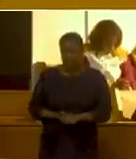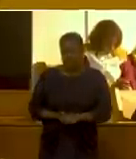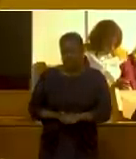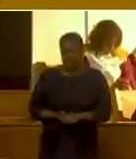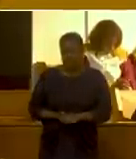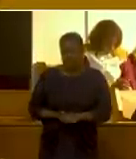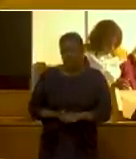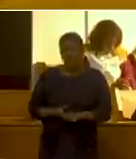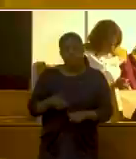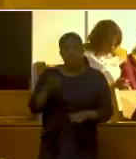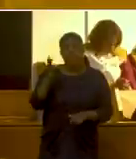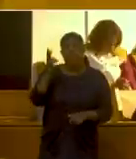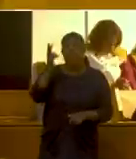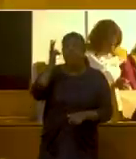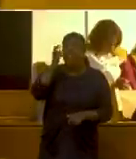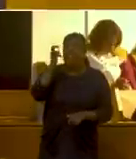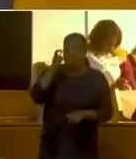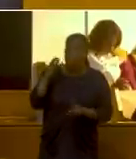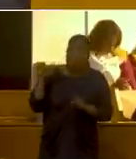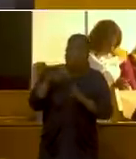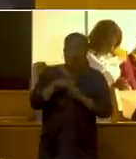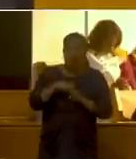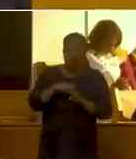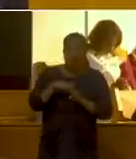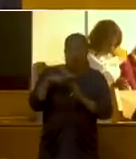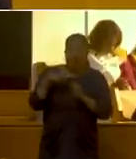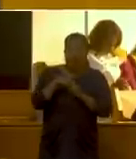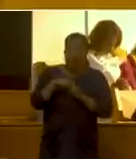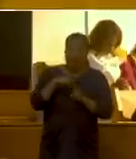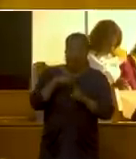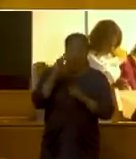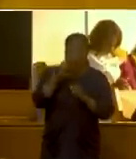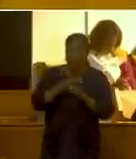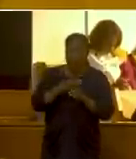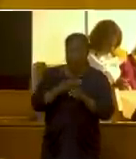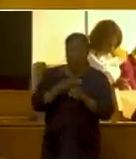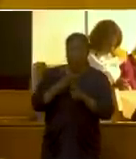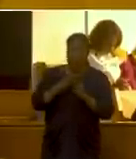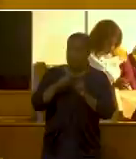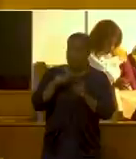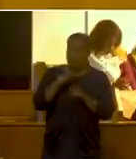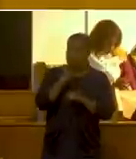The devil is attacking my faith. And I refuse to let him win.